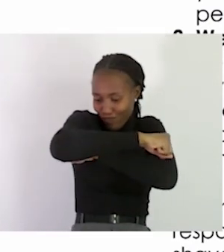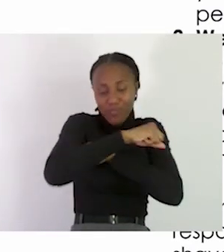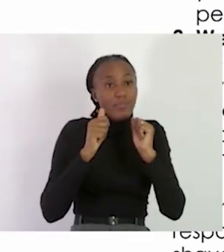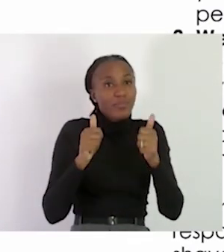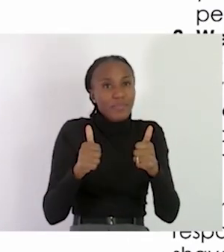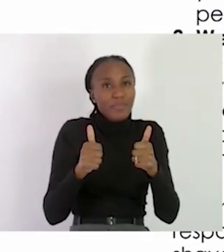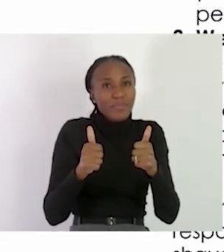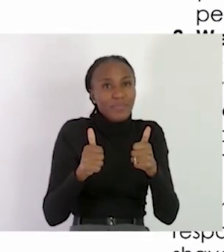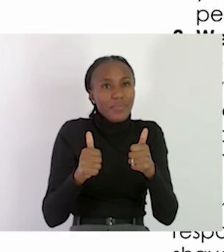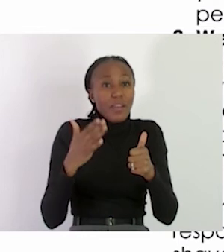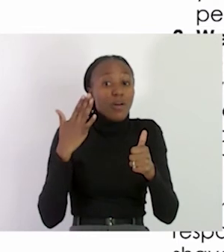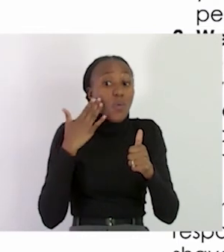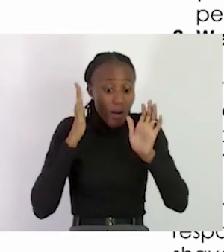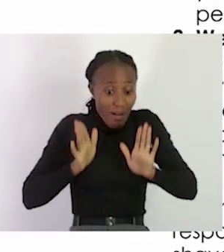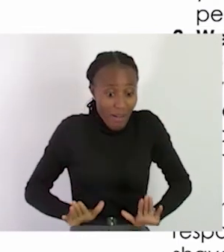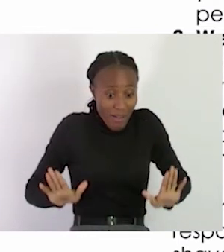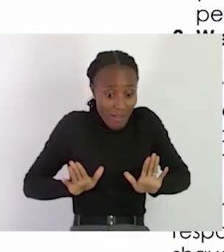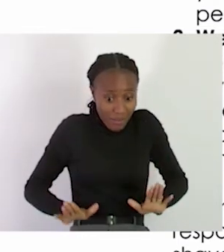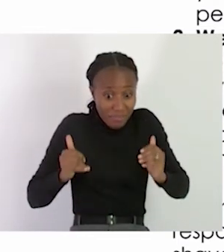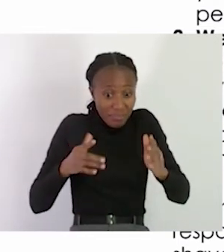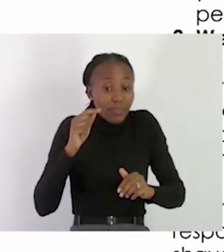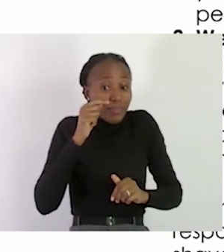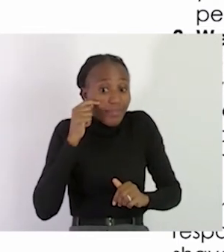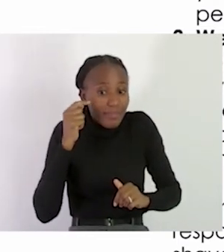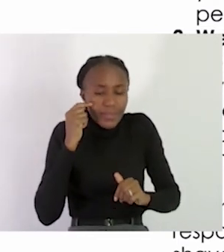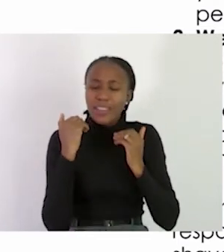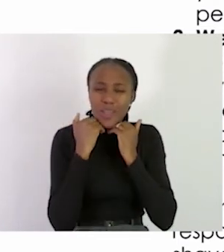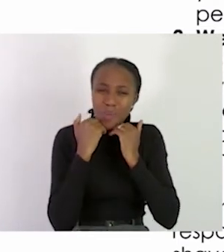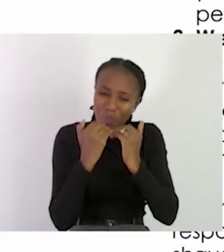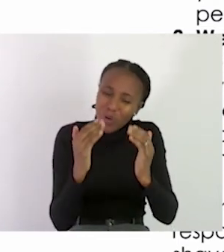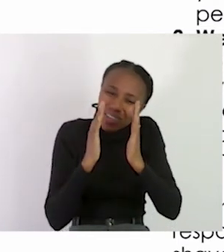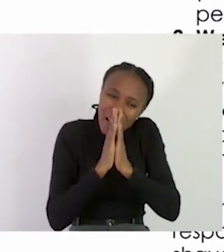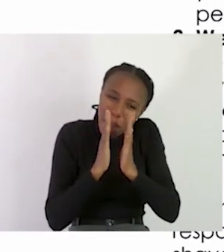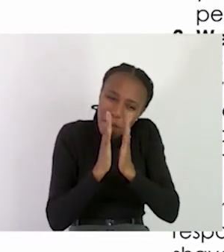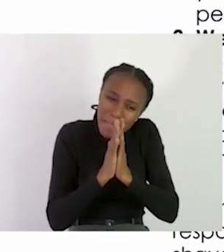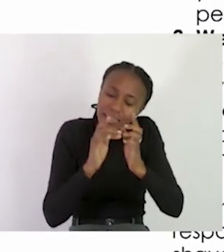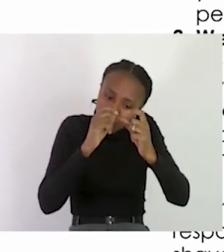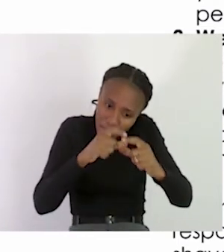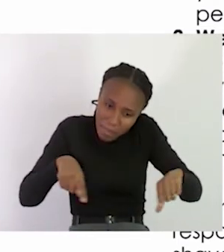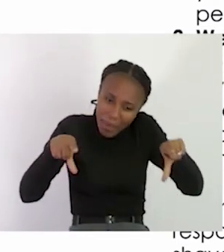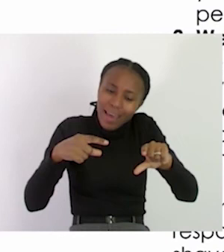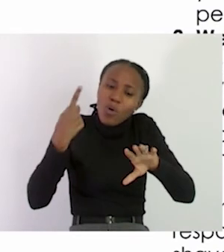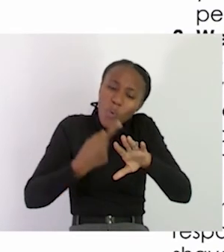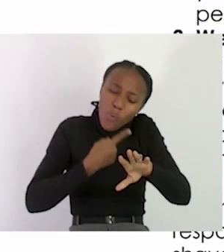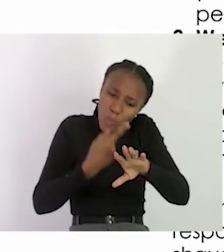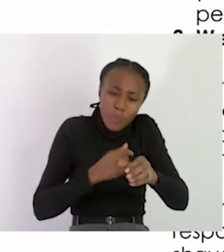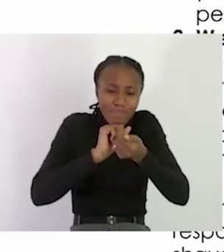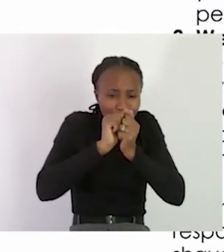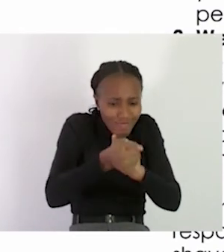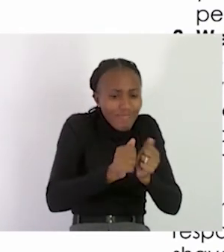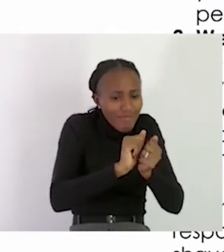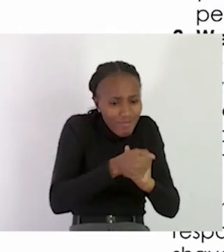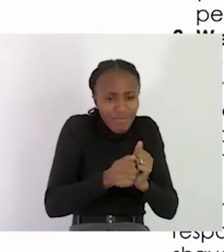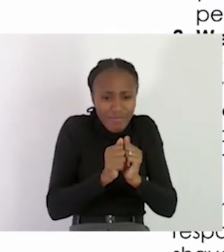When girls start getting their menstruation, very much important, change your pad all the time so that it